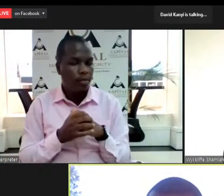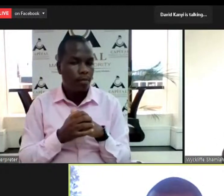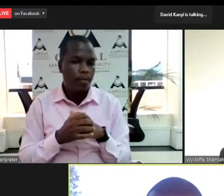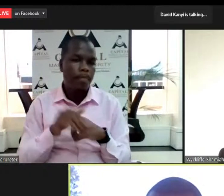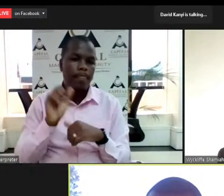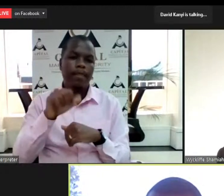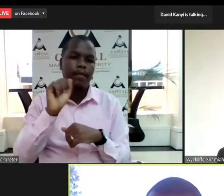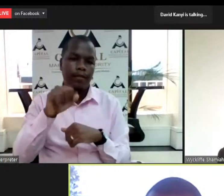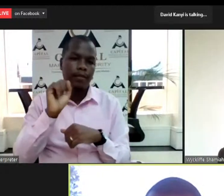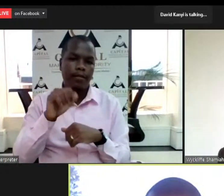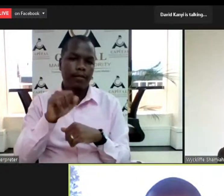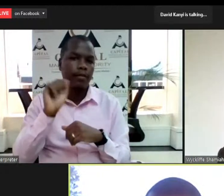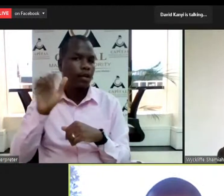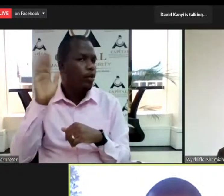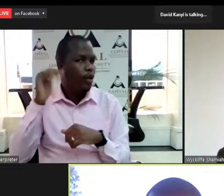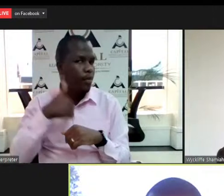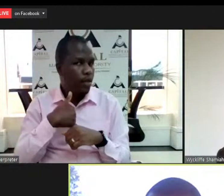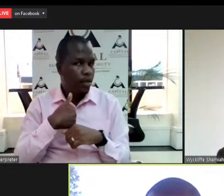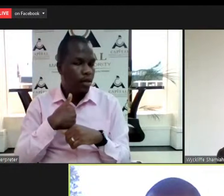Yes, you can. Can you hear me?